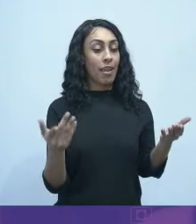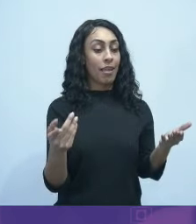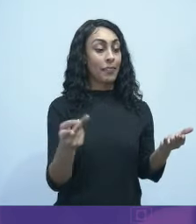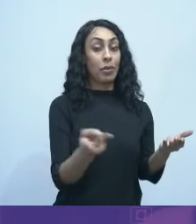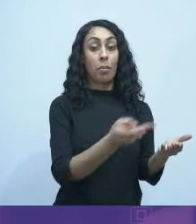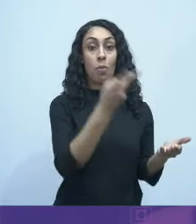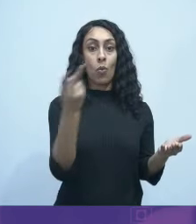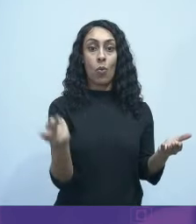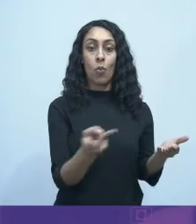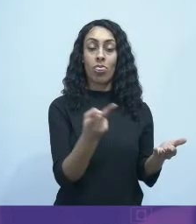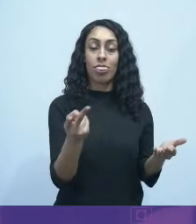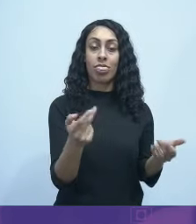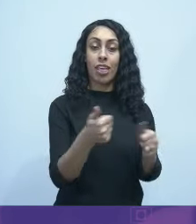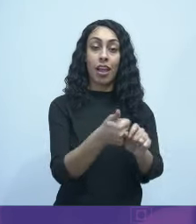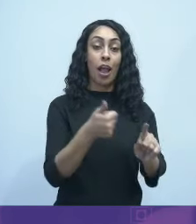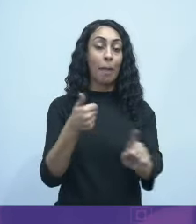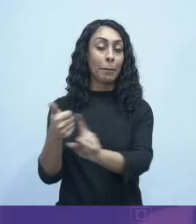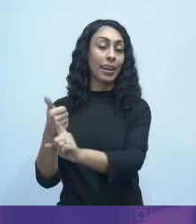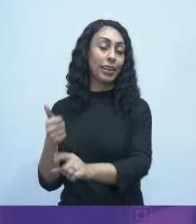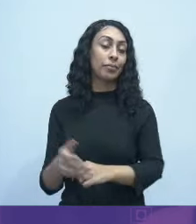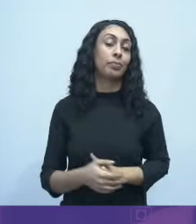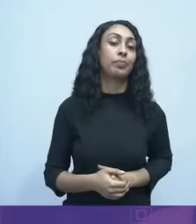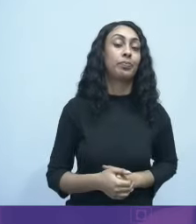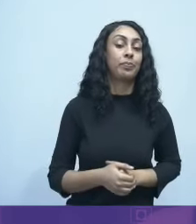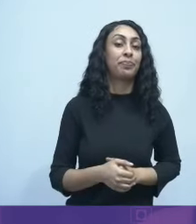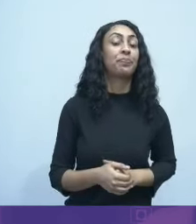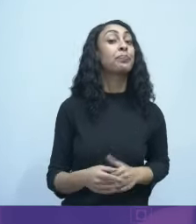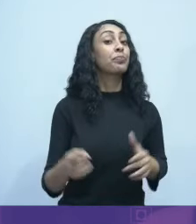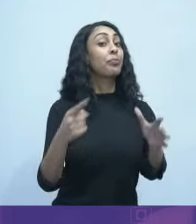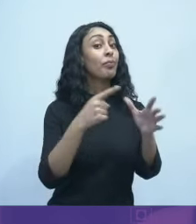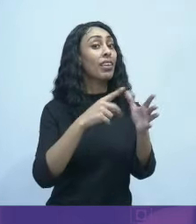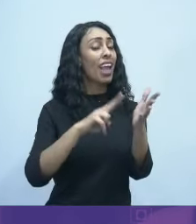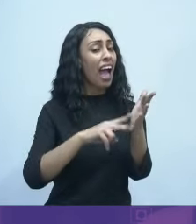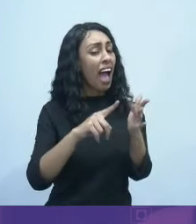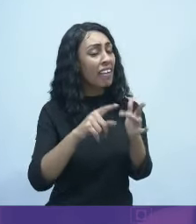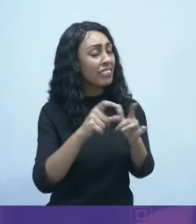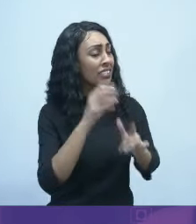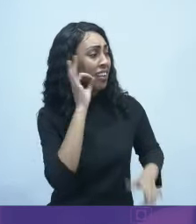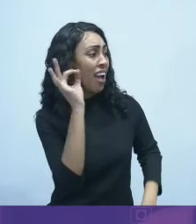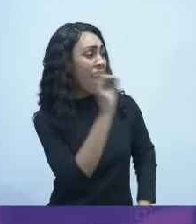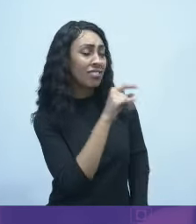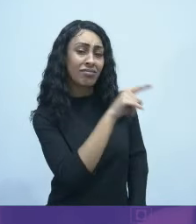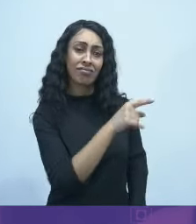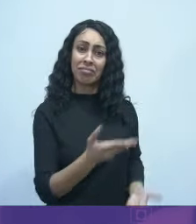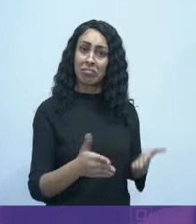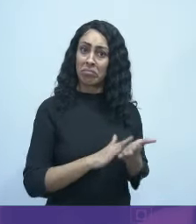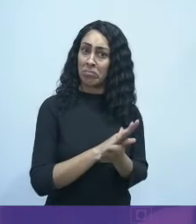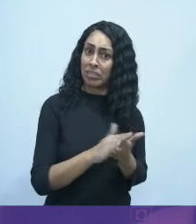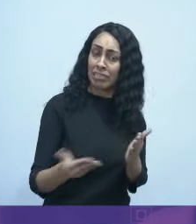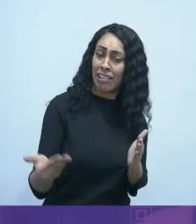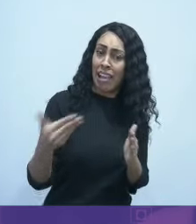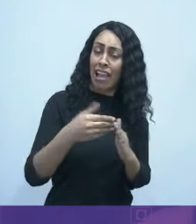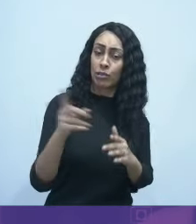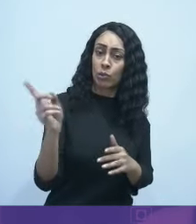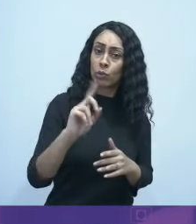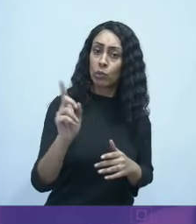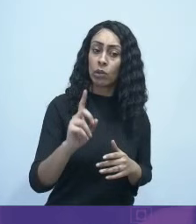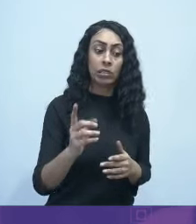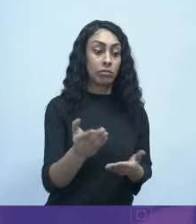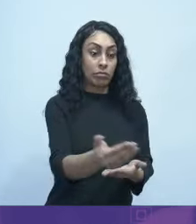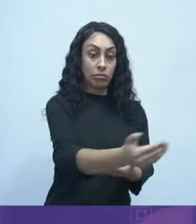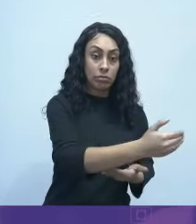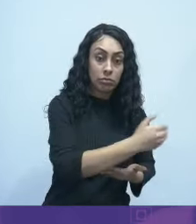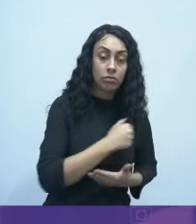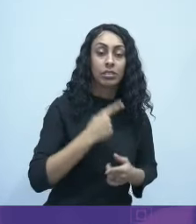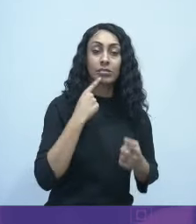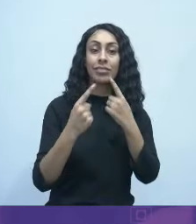that we'll see progress next year. And Abid, what does this moment add? Well, our organisations spend a lot of time capturing the data that they share